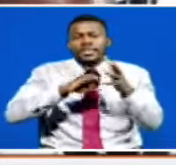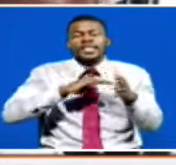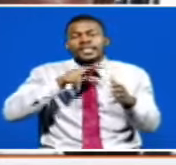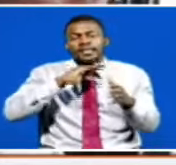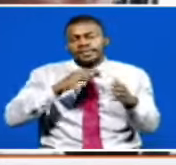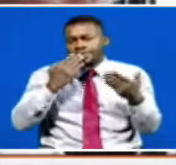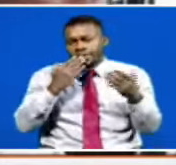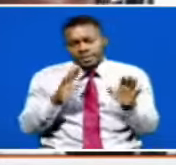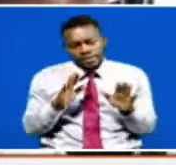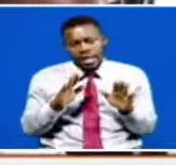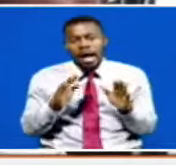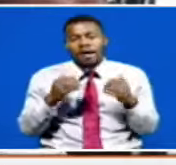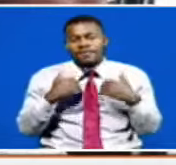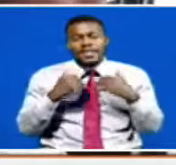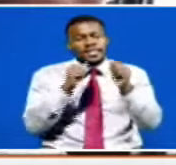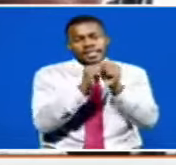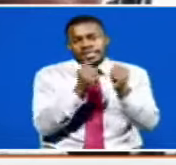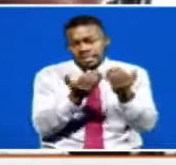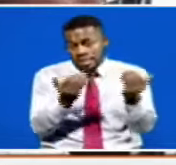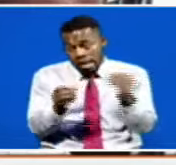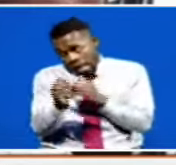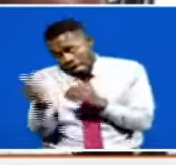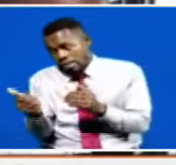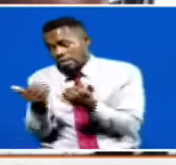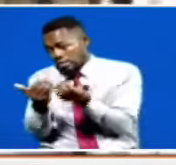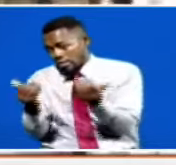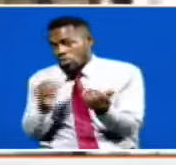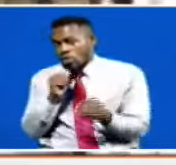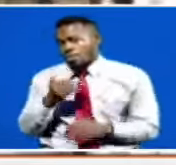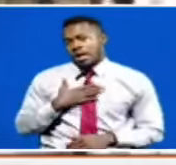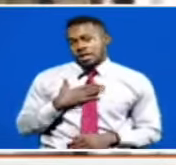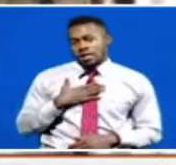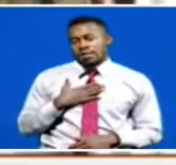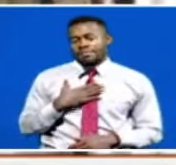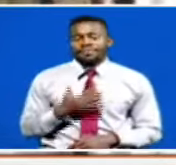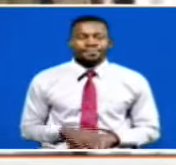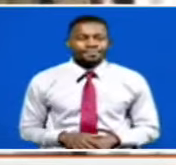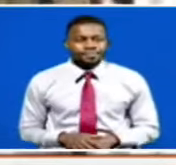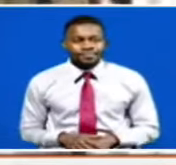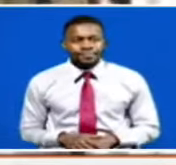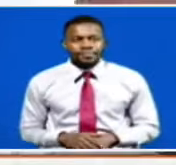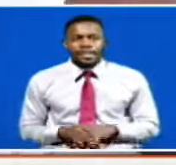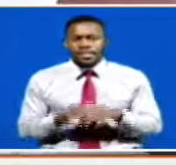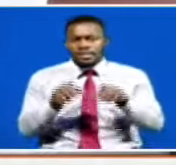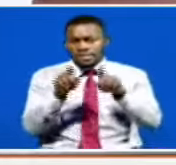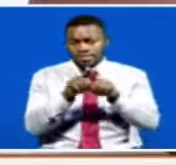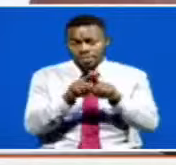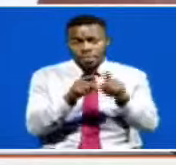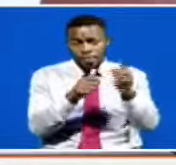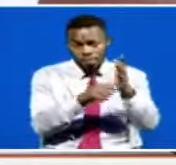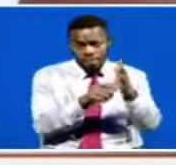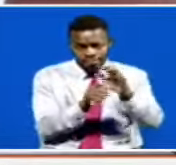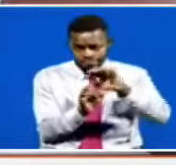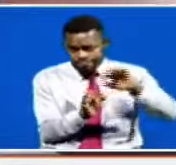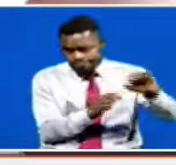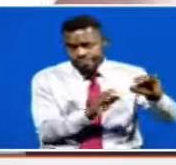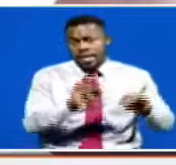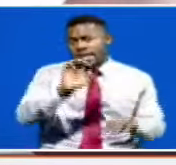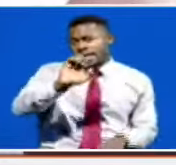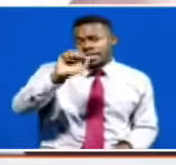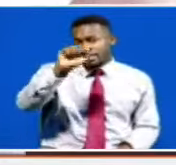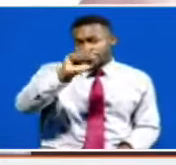na hao watoto wengine na wao wao mama wengine. Following the arson attack, Esther Auma was left